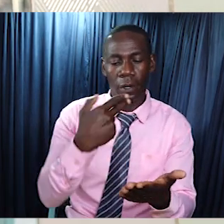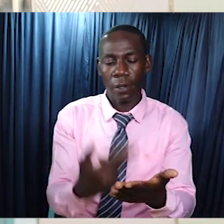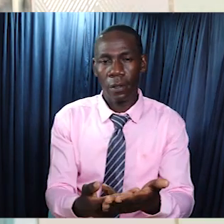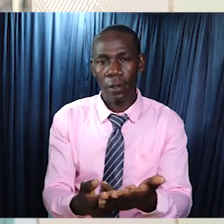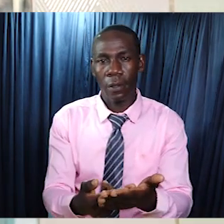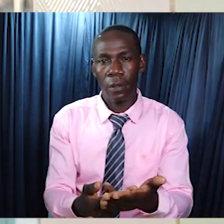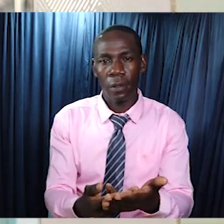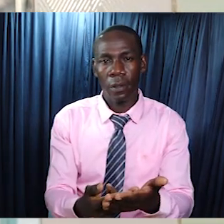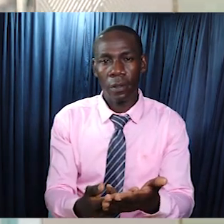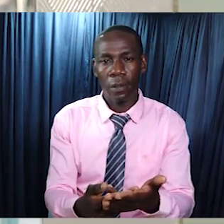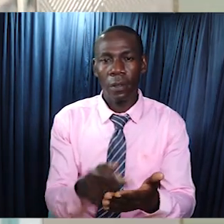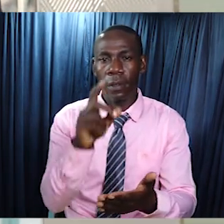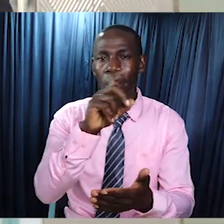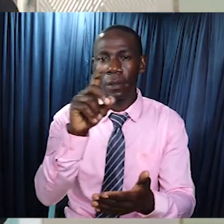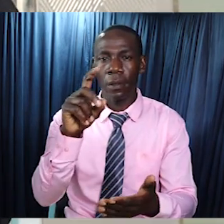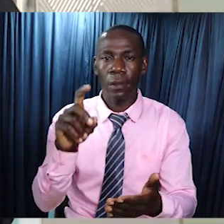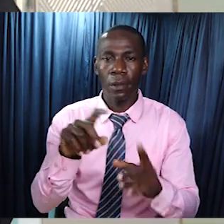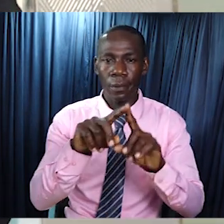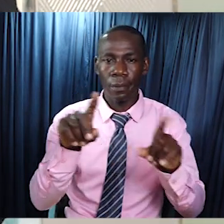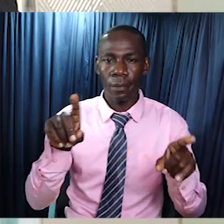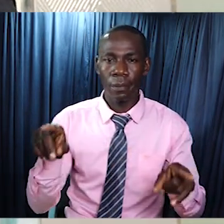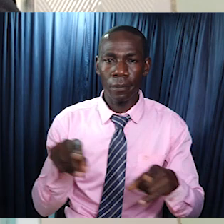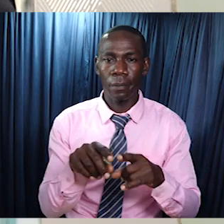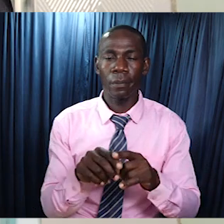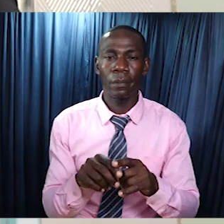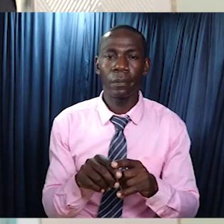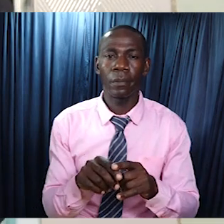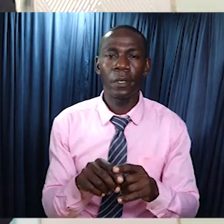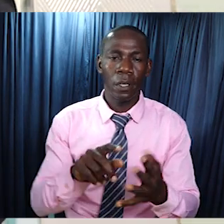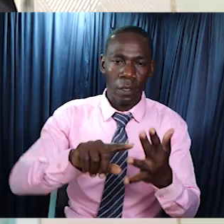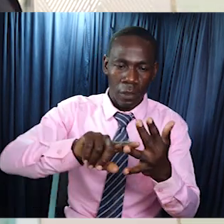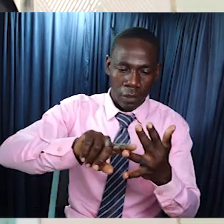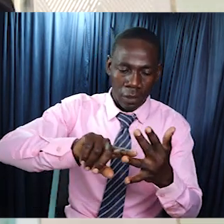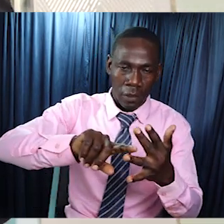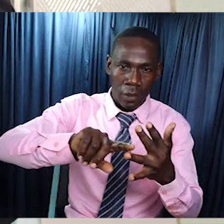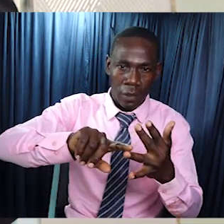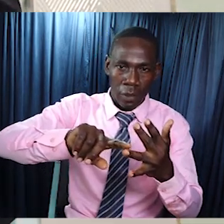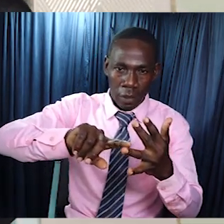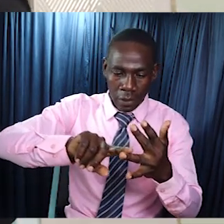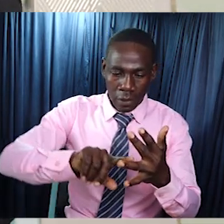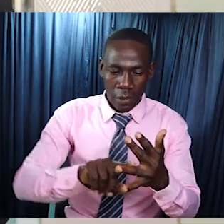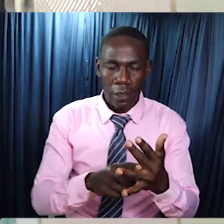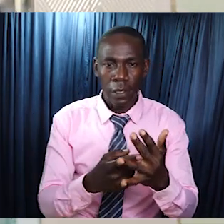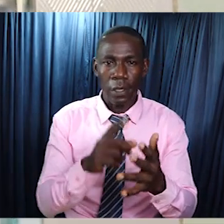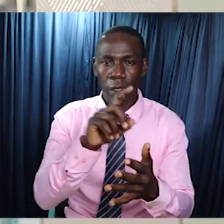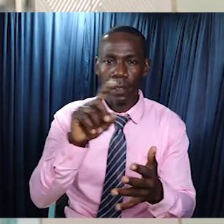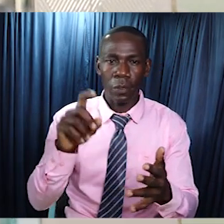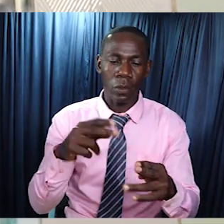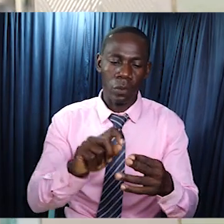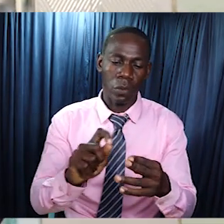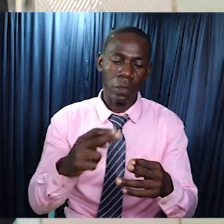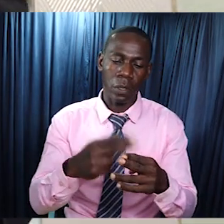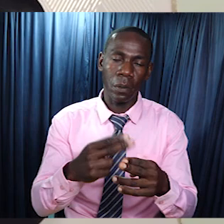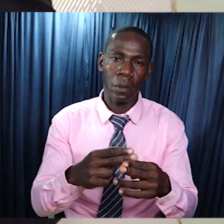out. Akaingia kwa exam room. She woke and go to the exam room. Akaanza mtihani, akaandika jina. And started the exam, wrote the